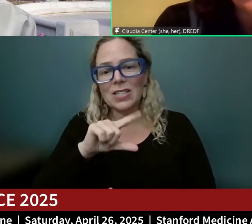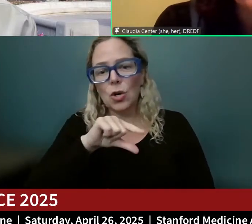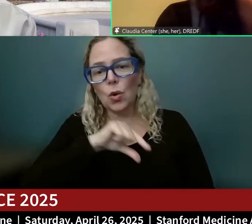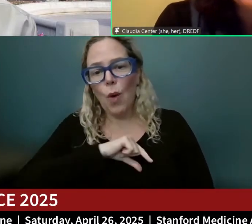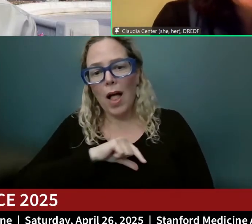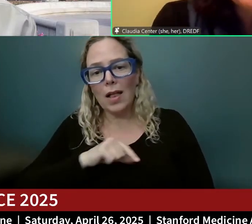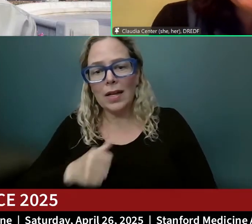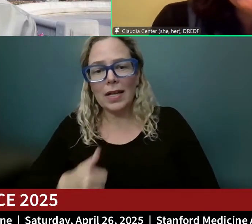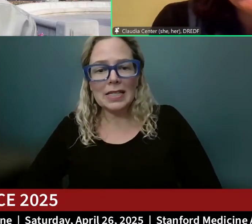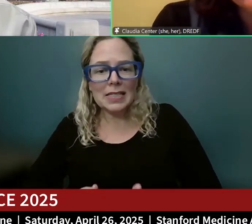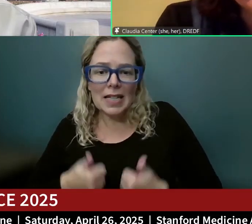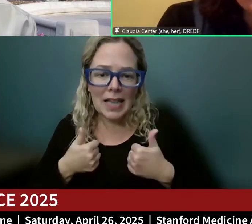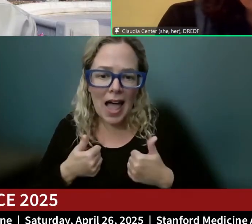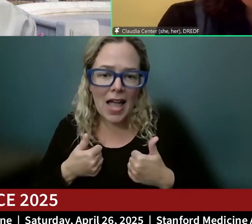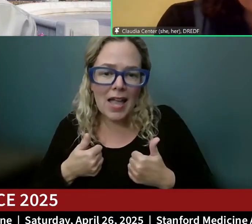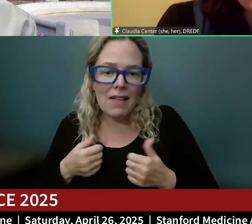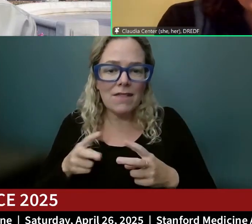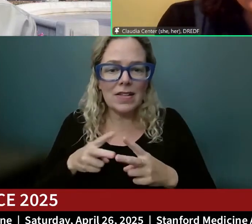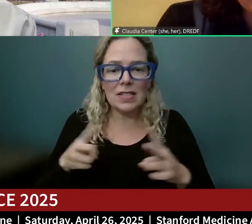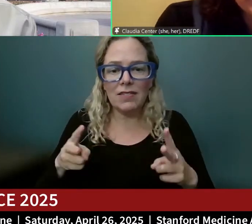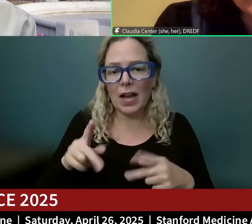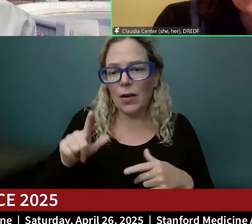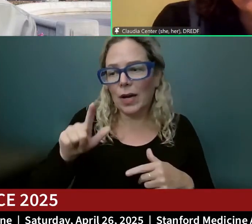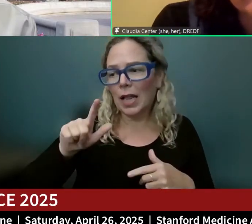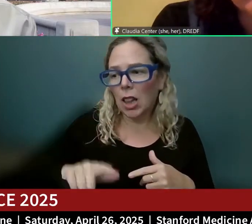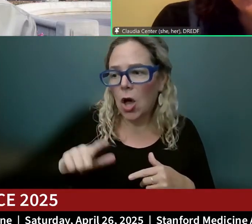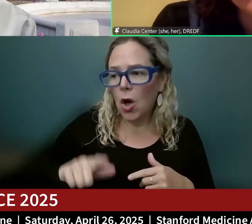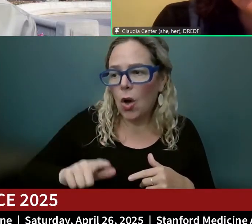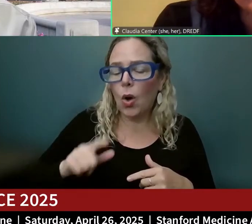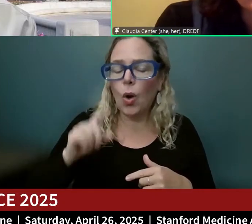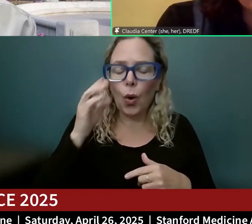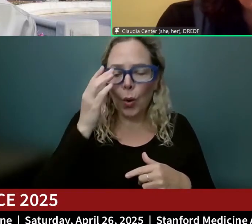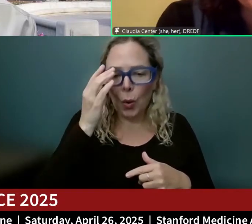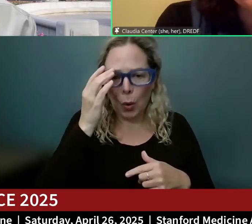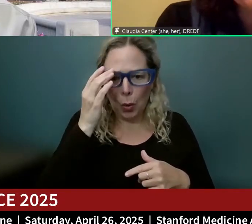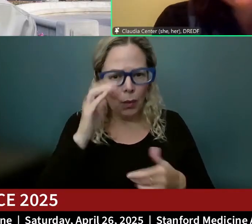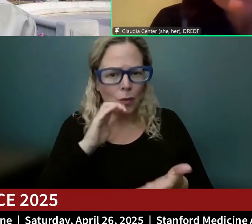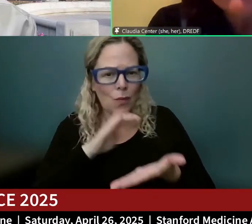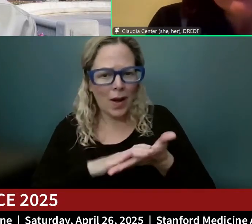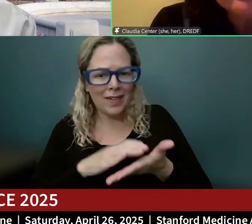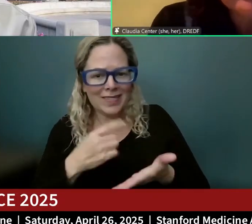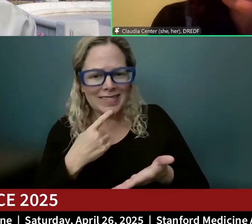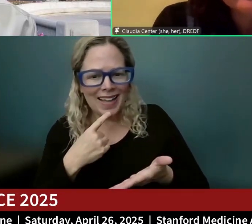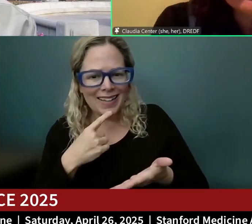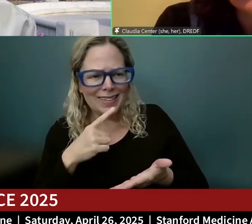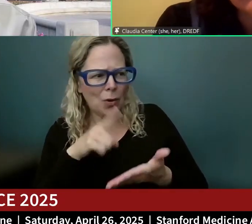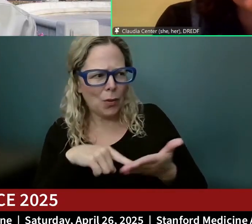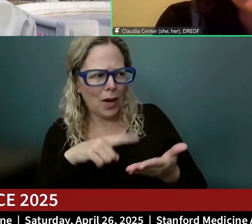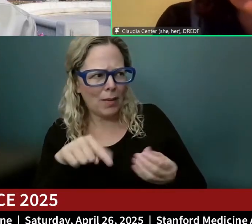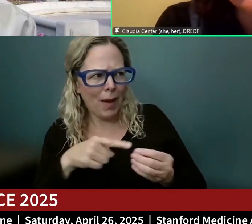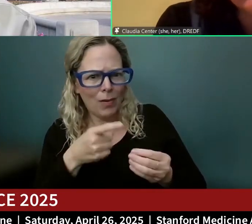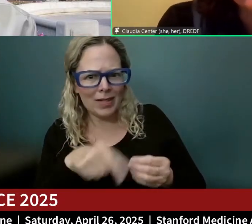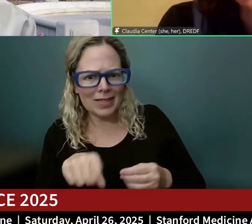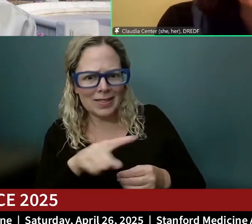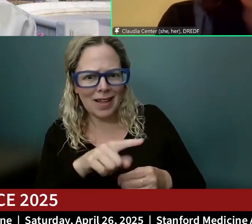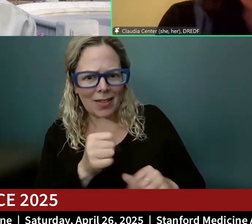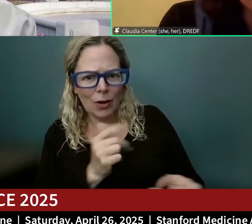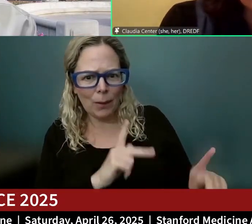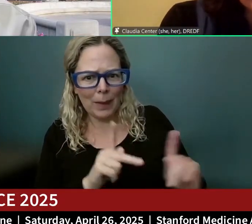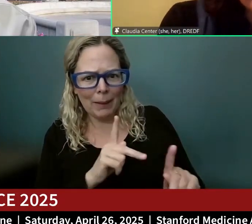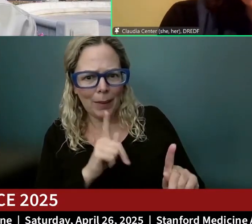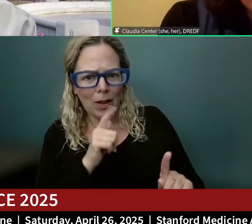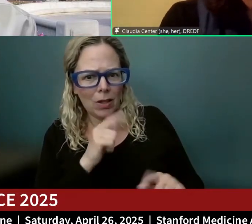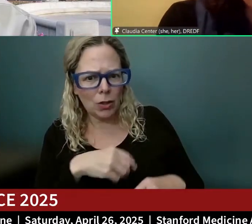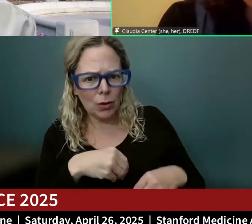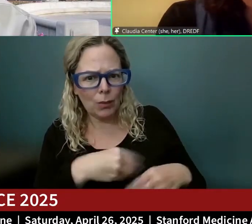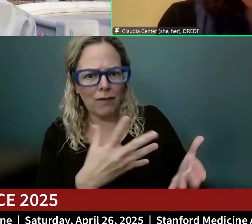very low. And, when the wife said, well, what about these other people who you're treating,